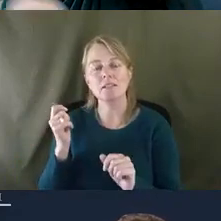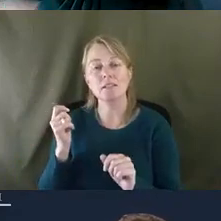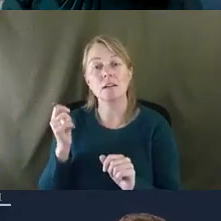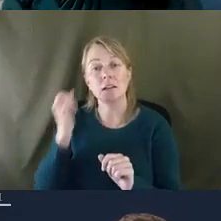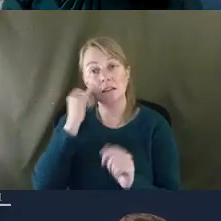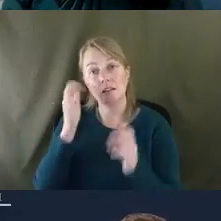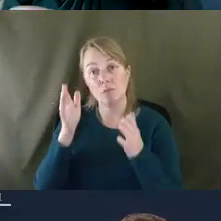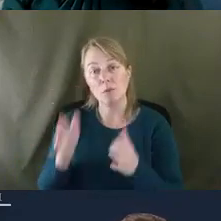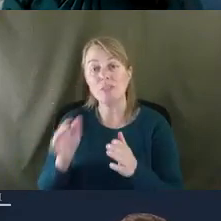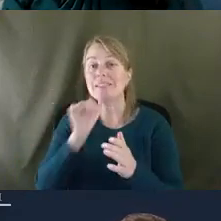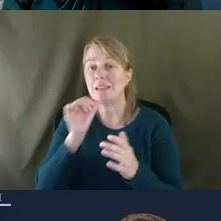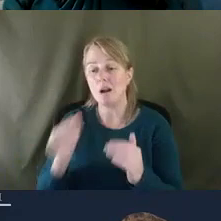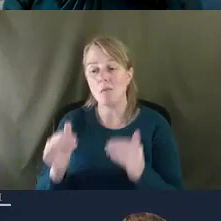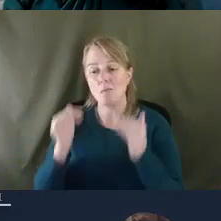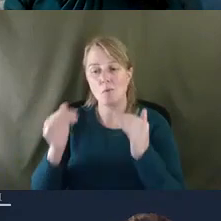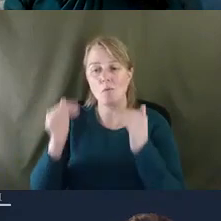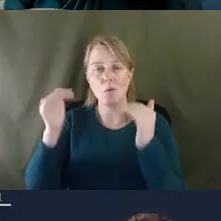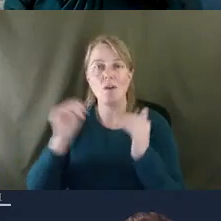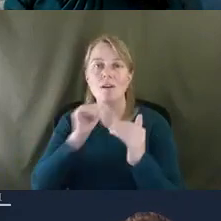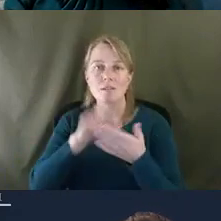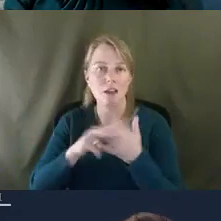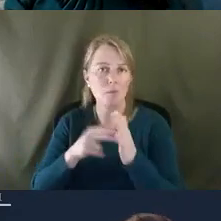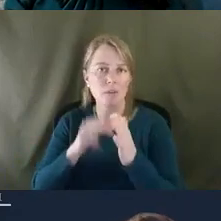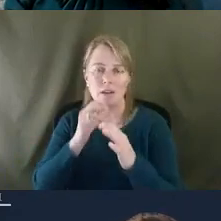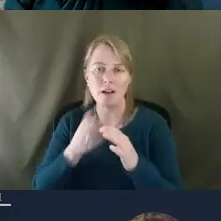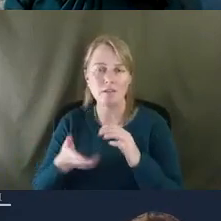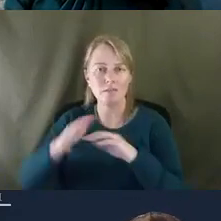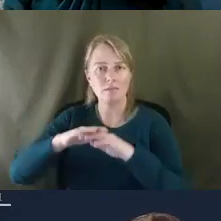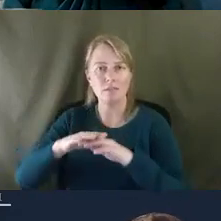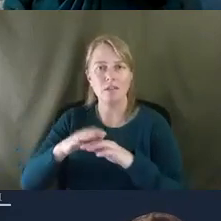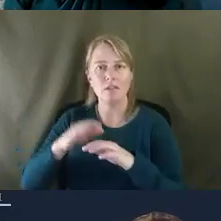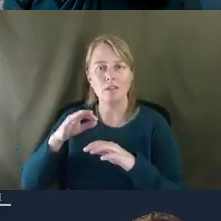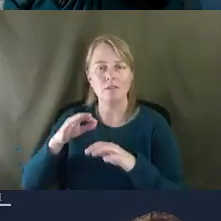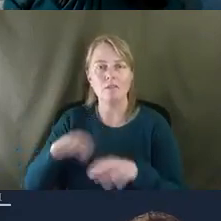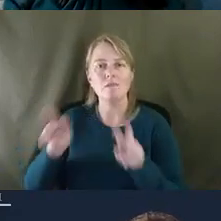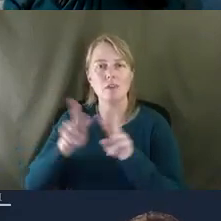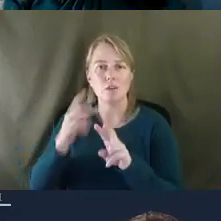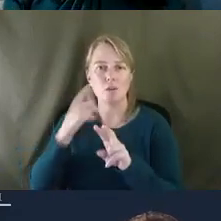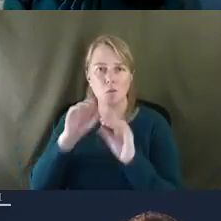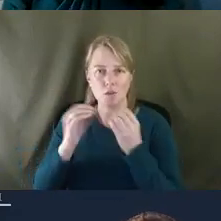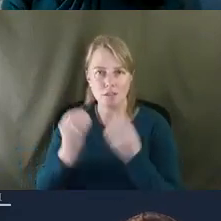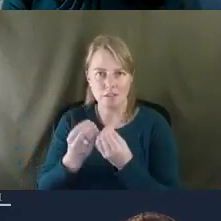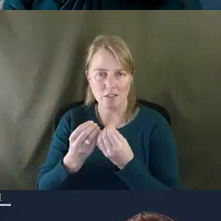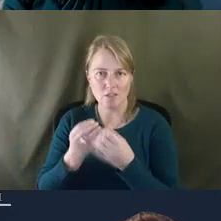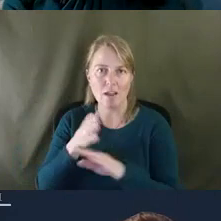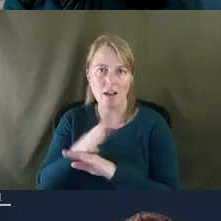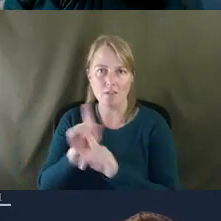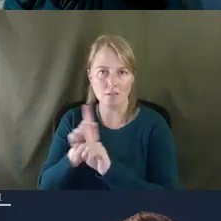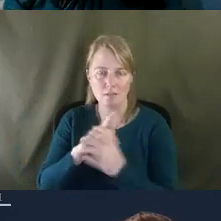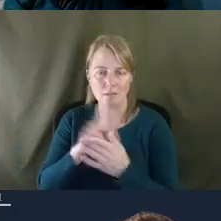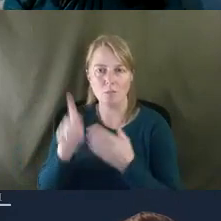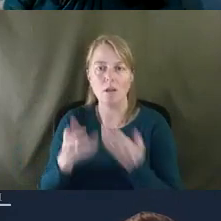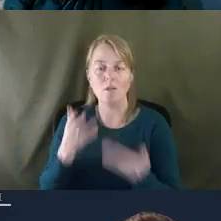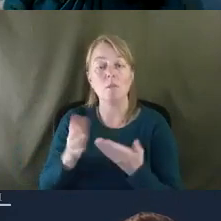a person doesn't promote doesn't mean that they haven't increased their value to an organization by being in a mentorship program. Perhaps they're doing their job